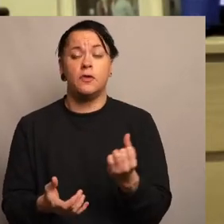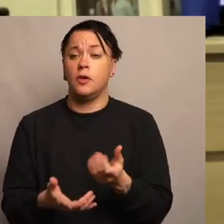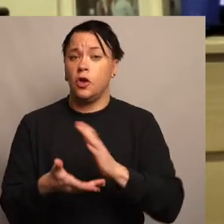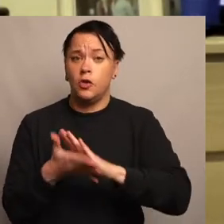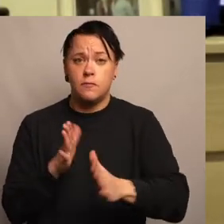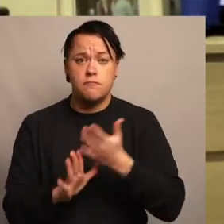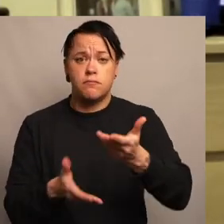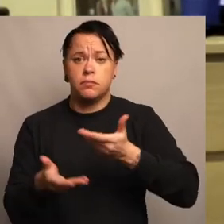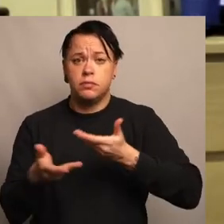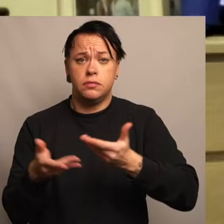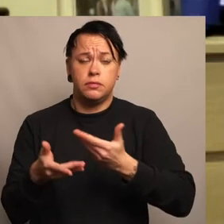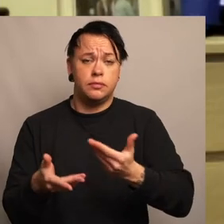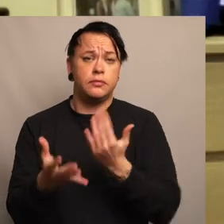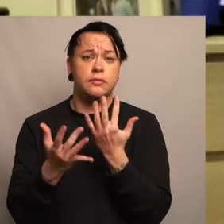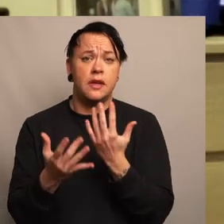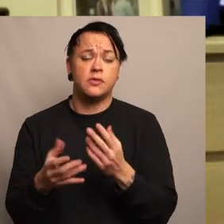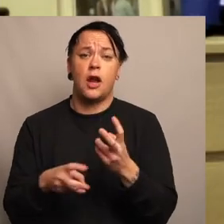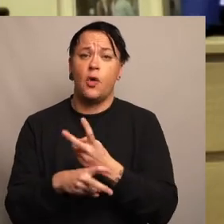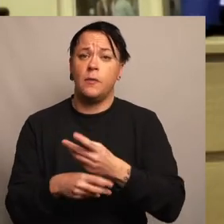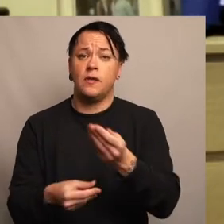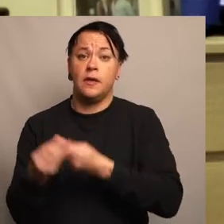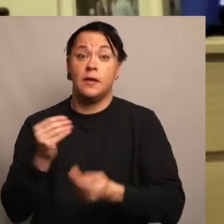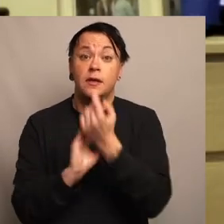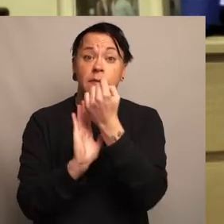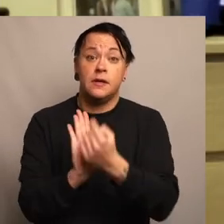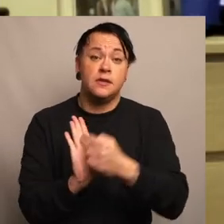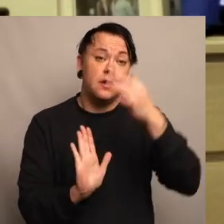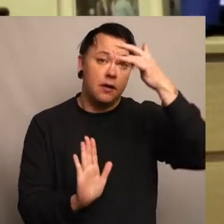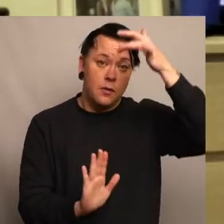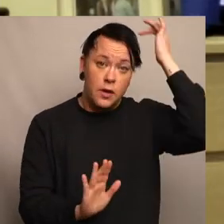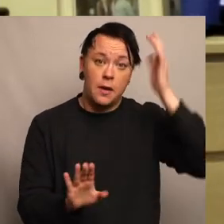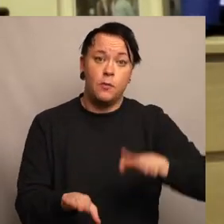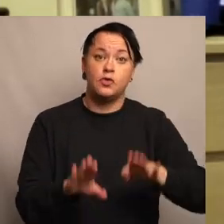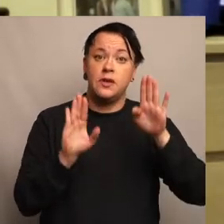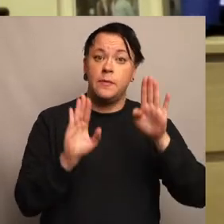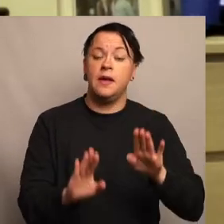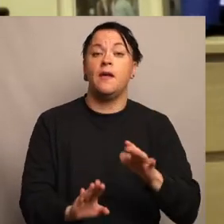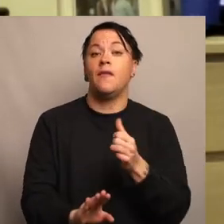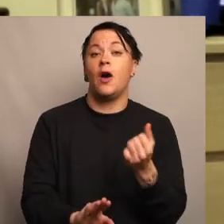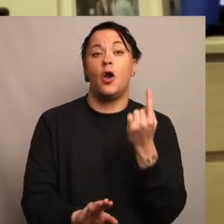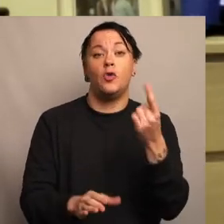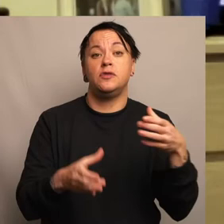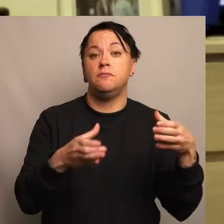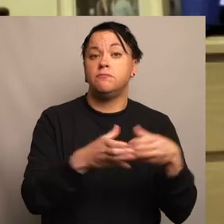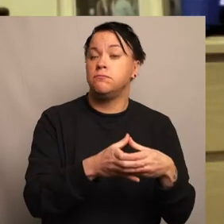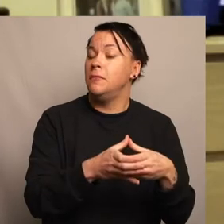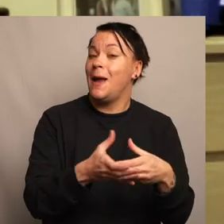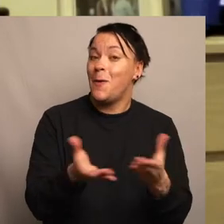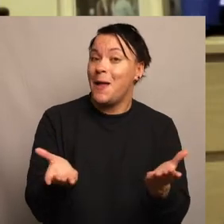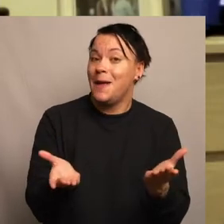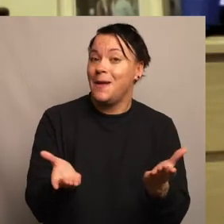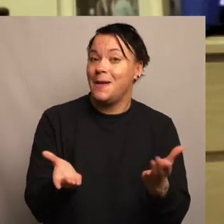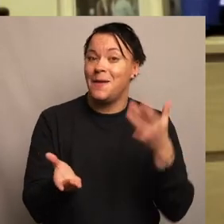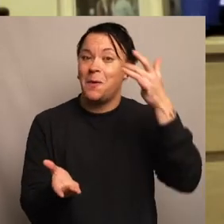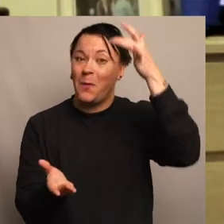So for instance, a queer Muslim is not a singular category. Muslim is not singular and queerness is not